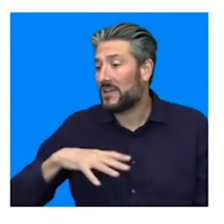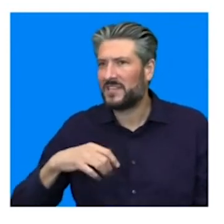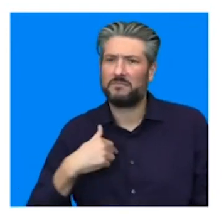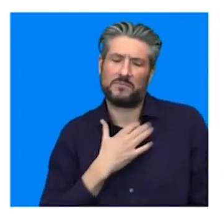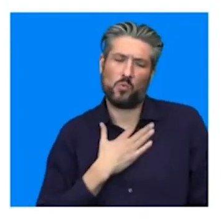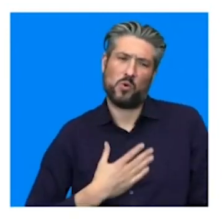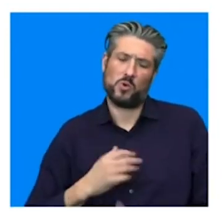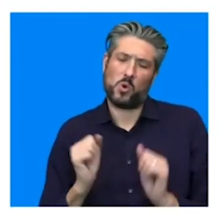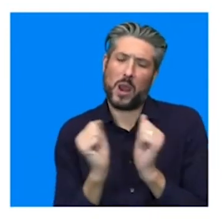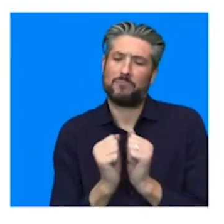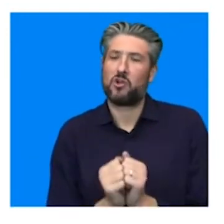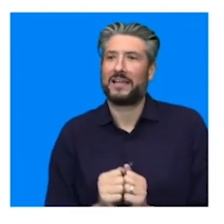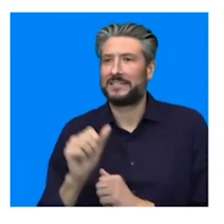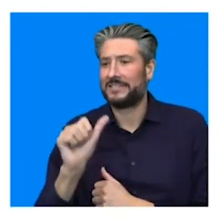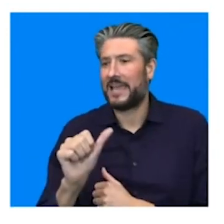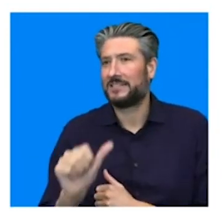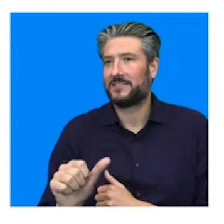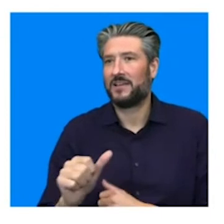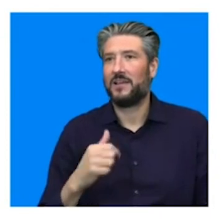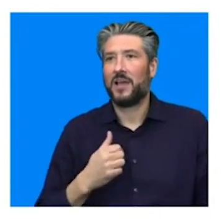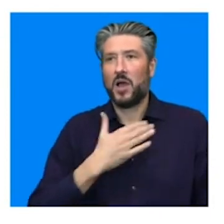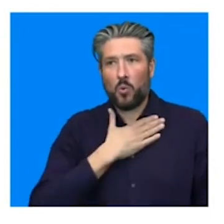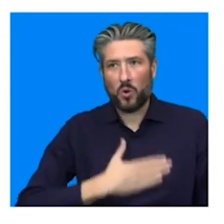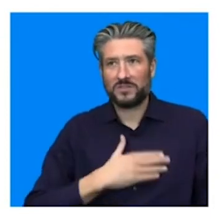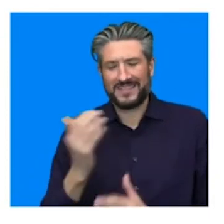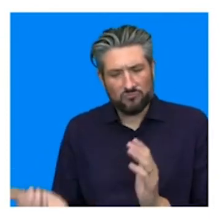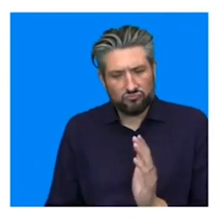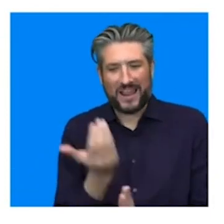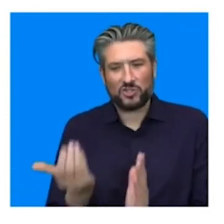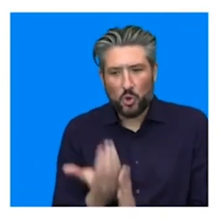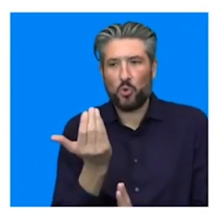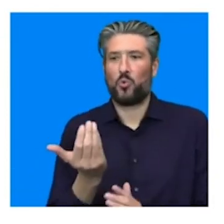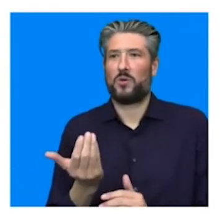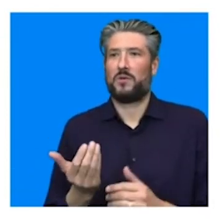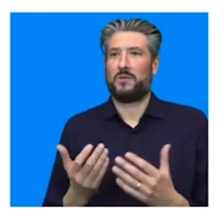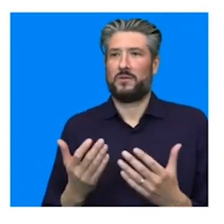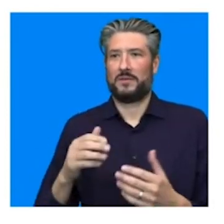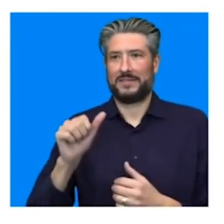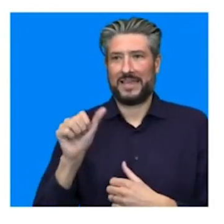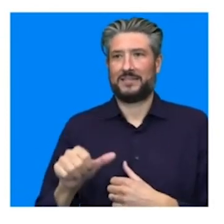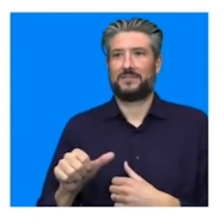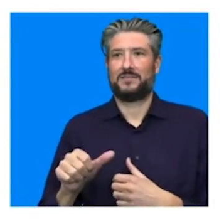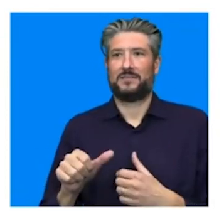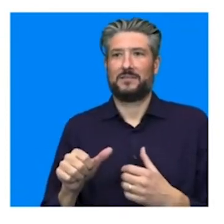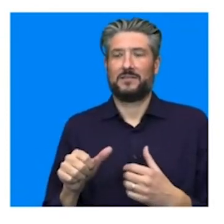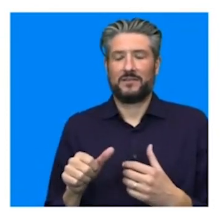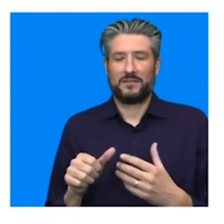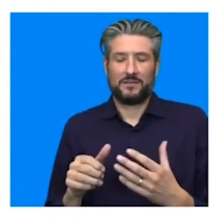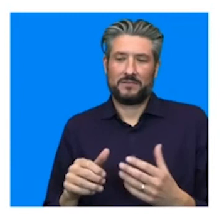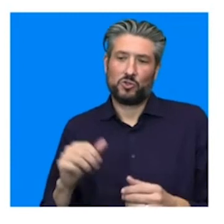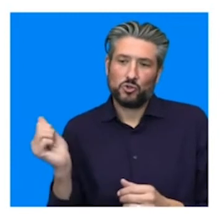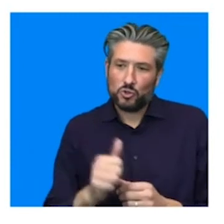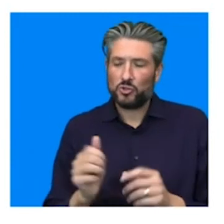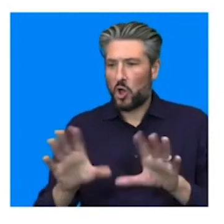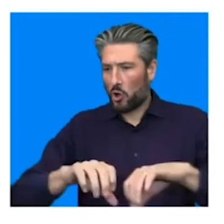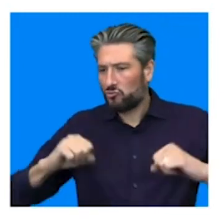don't want to do something brand new if it's not brand new. You know, I'd rather be a group of us where we can all learn from each other and